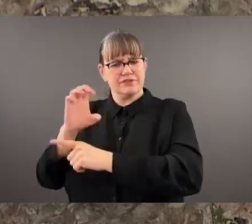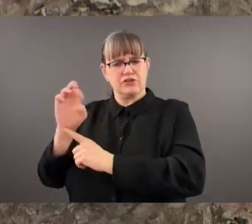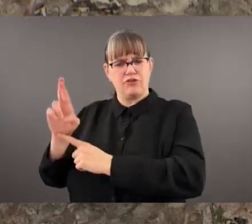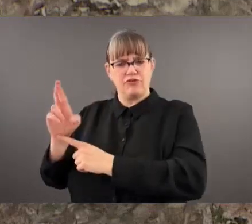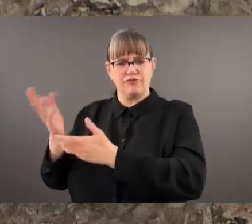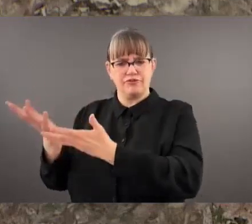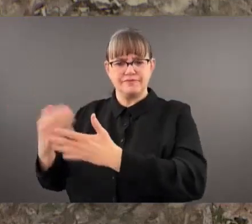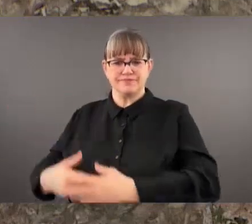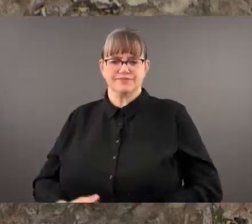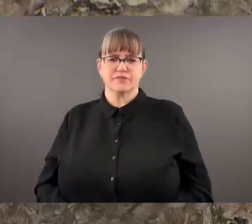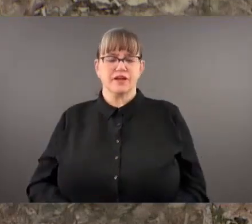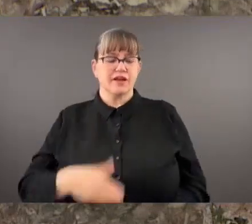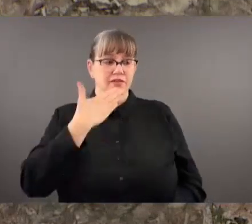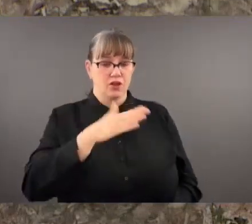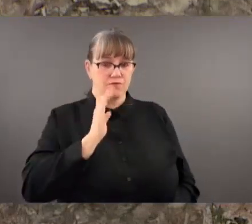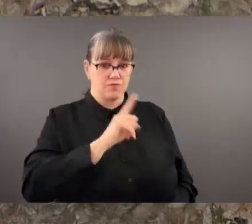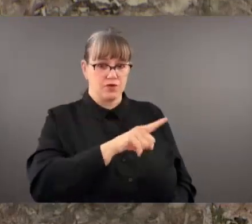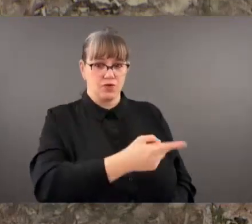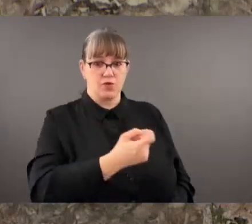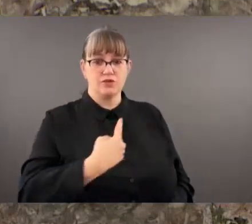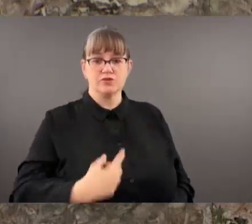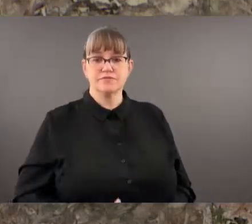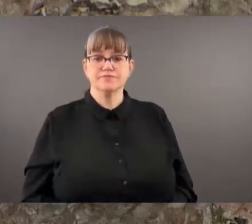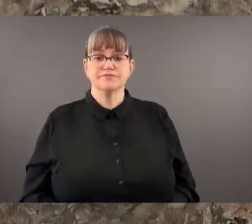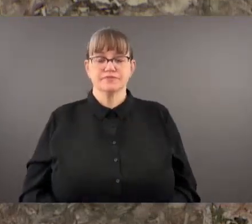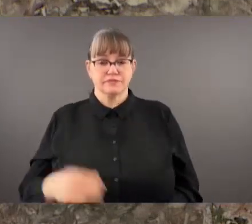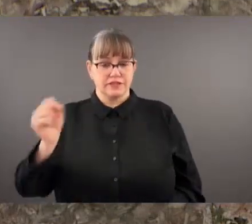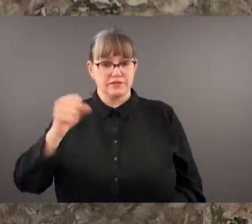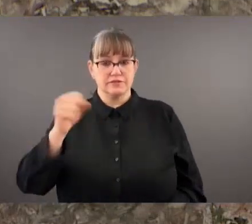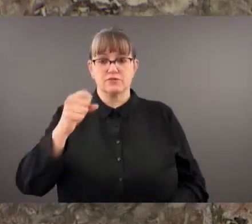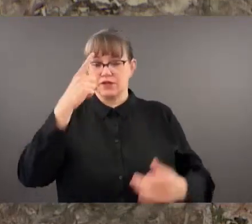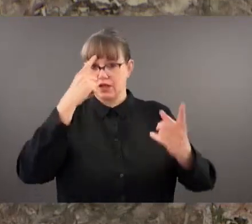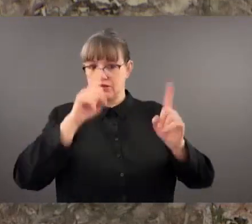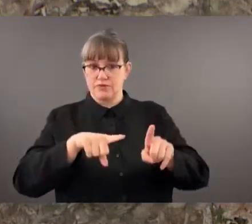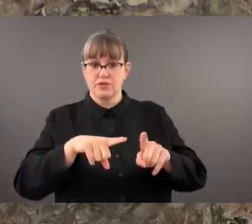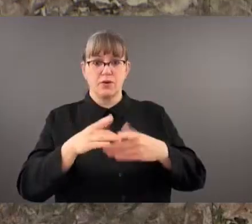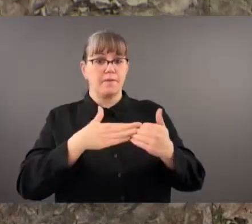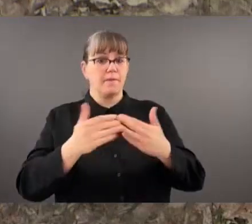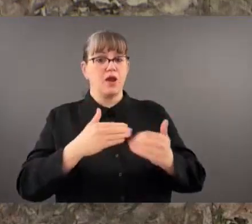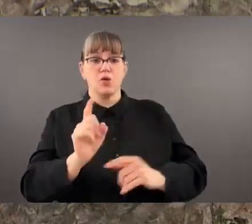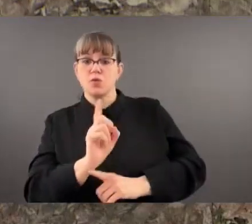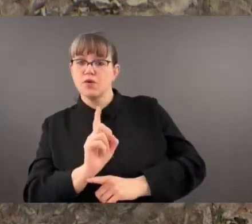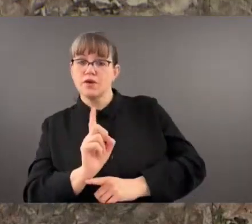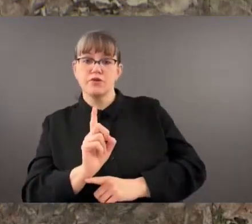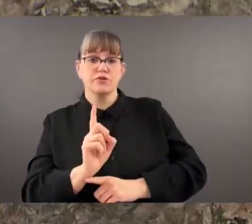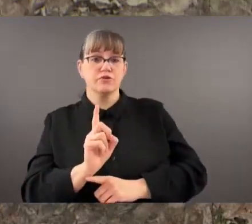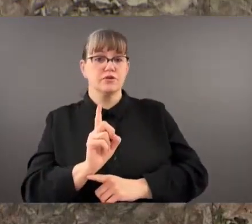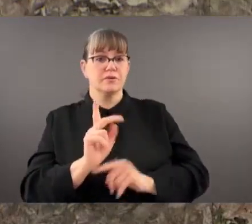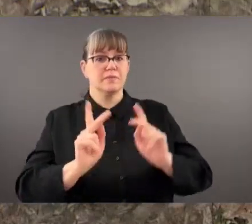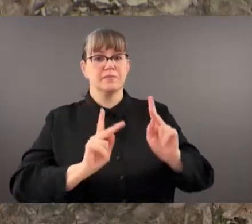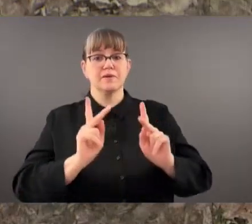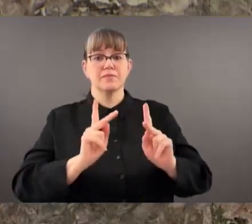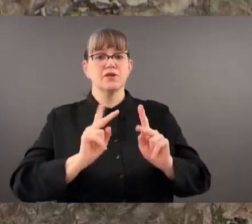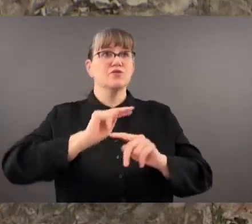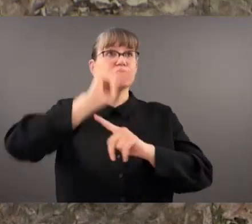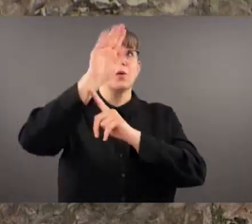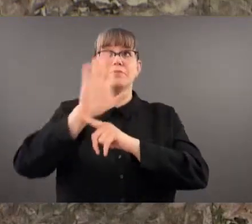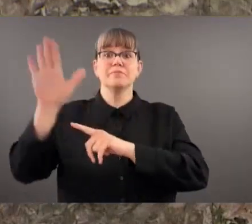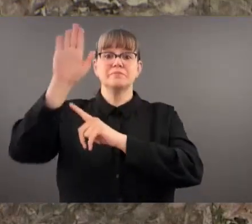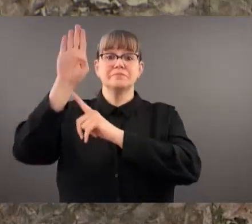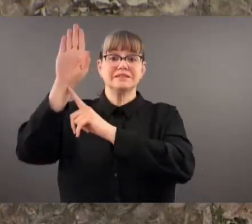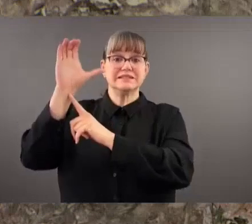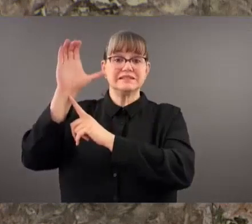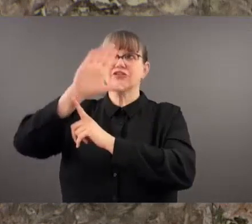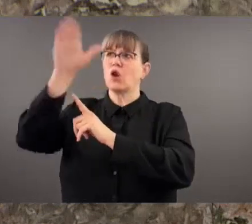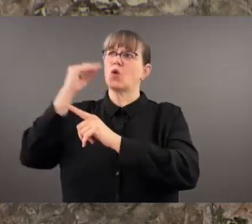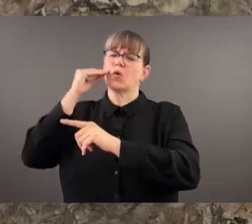John, no matter where you live in British Columbia, you need access to care when and where you need it. Mr. Speaker, that's why we're going to continue